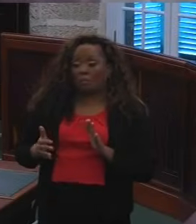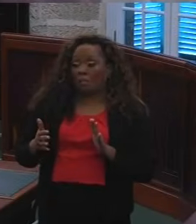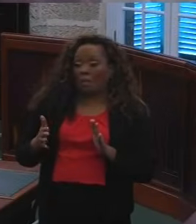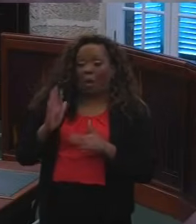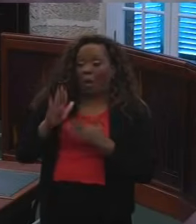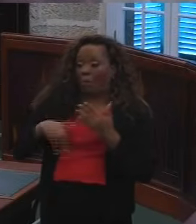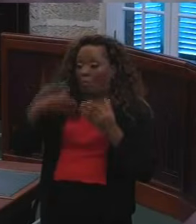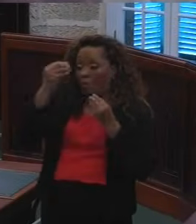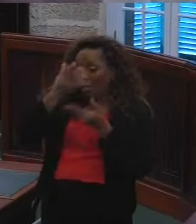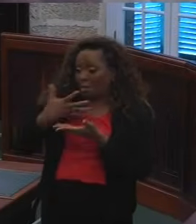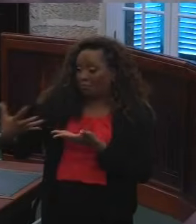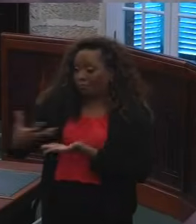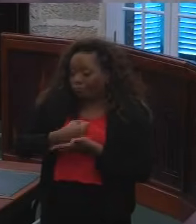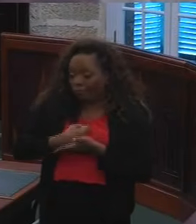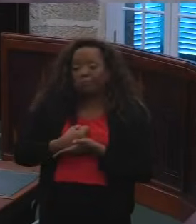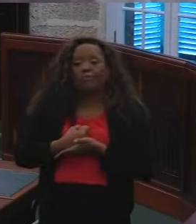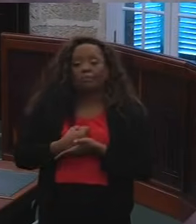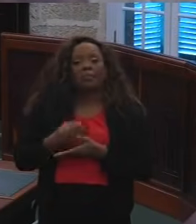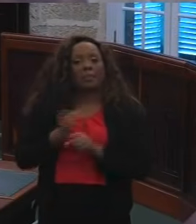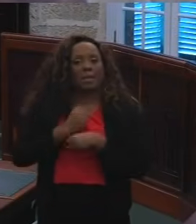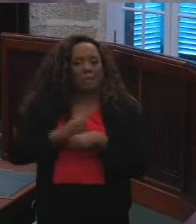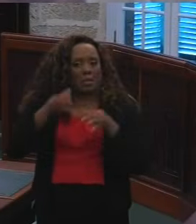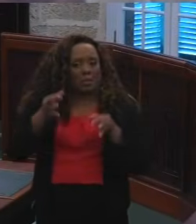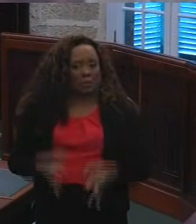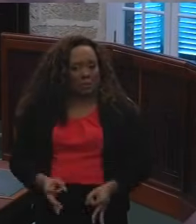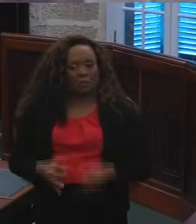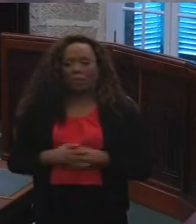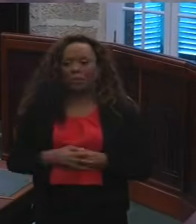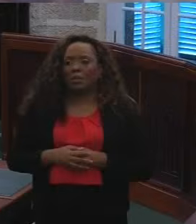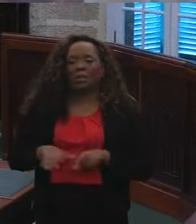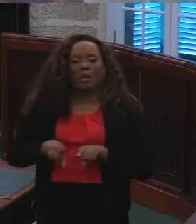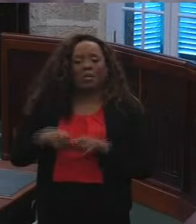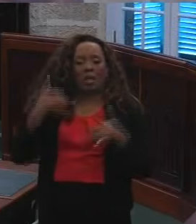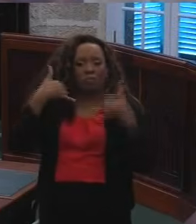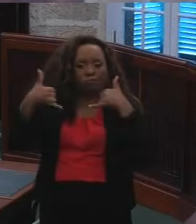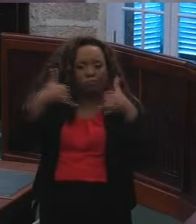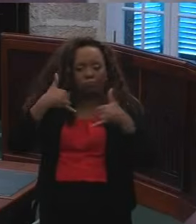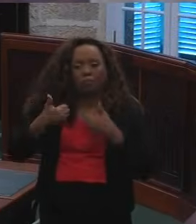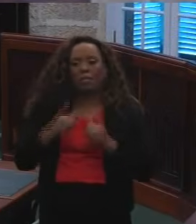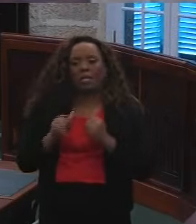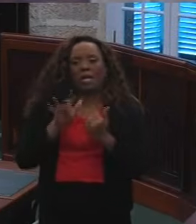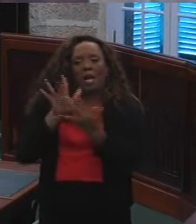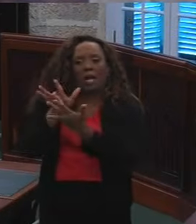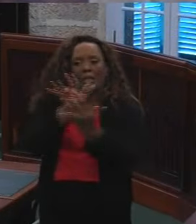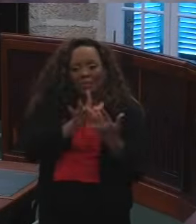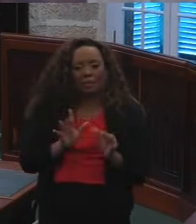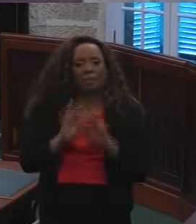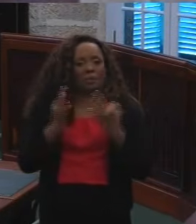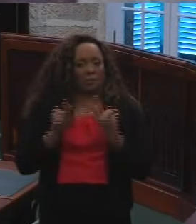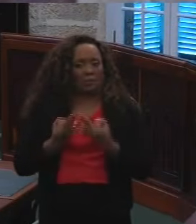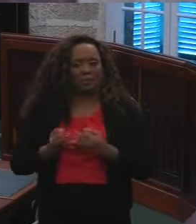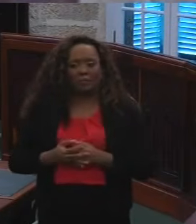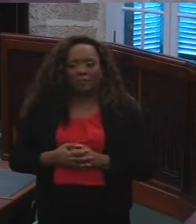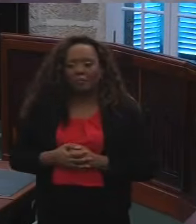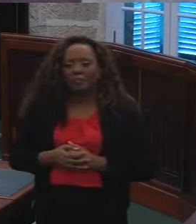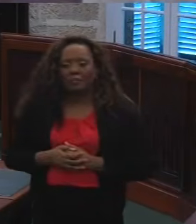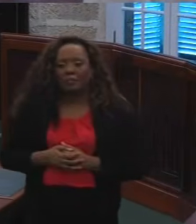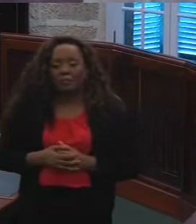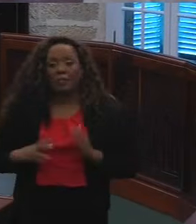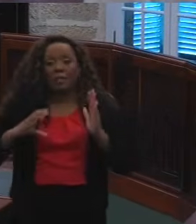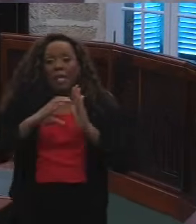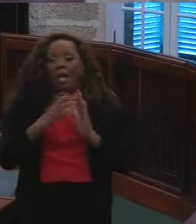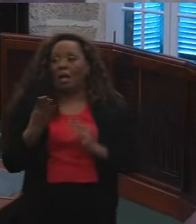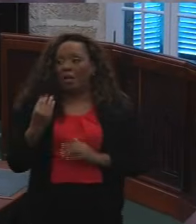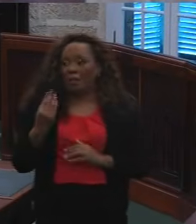a daily basis and as I said, the interactions with family, etc. Section 40 mandates the